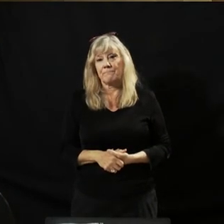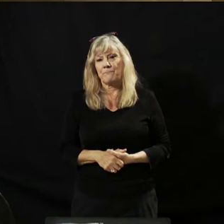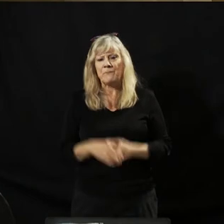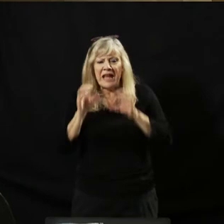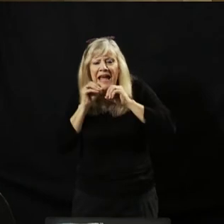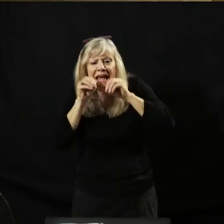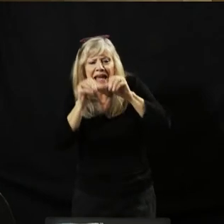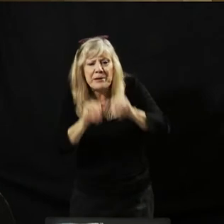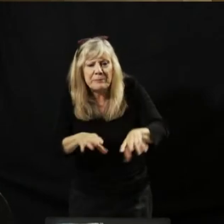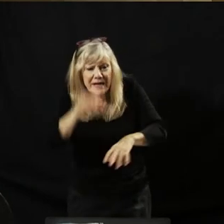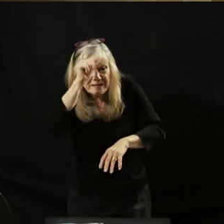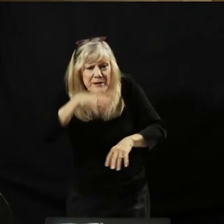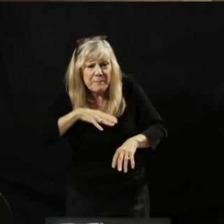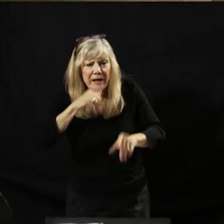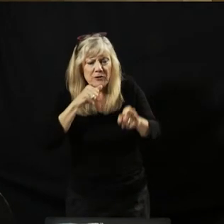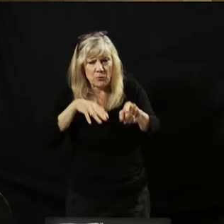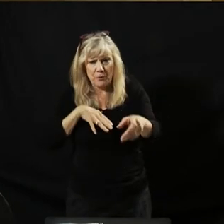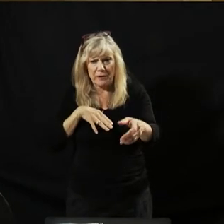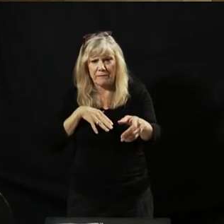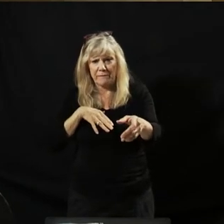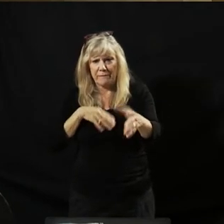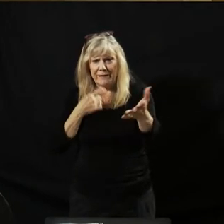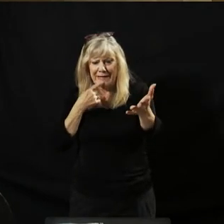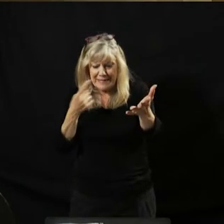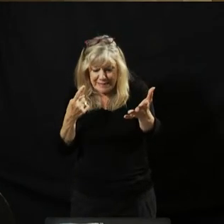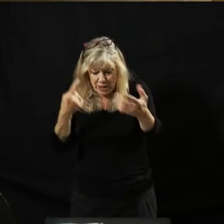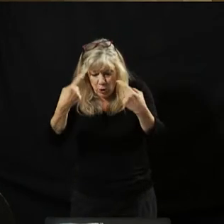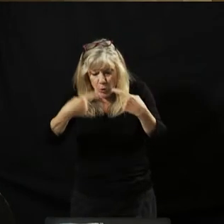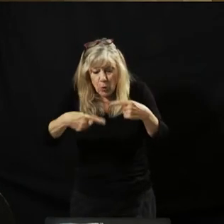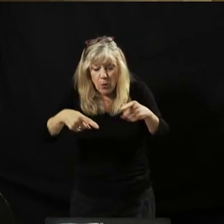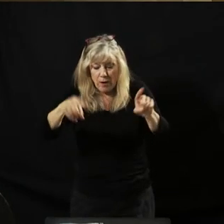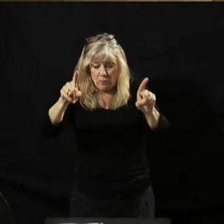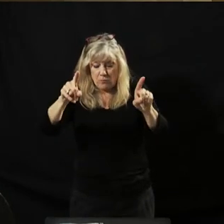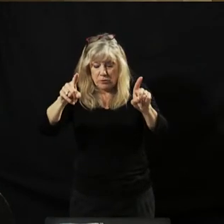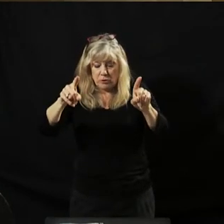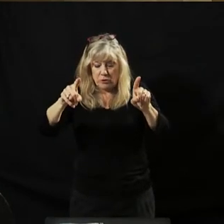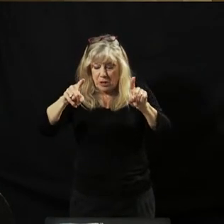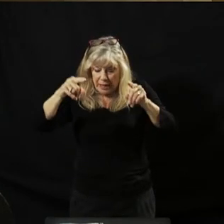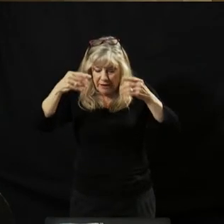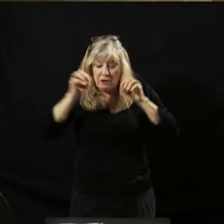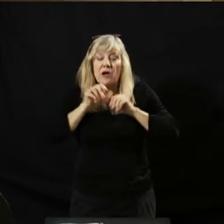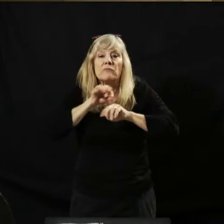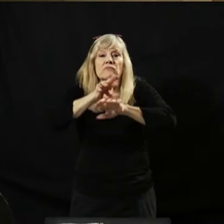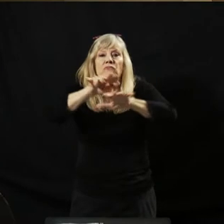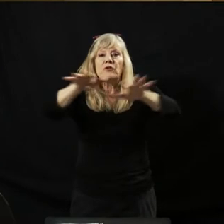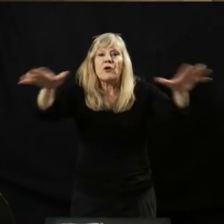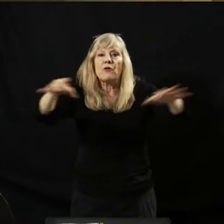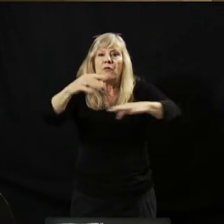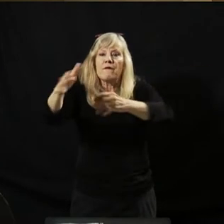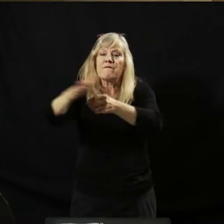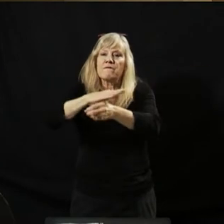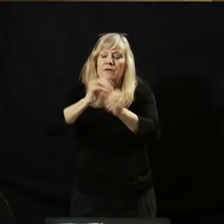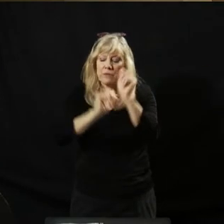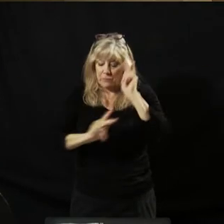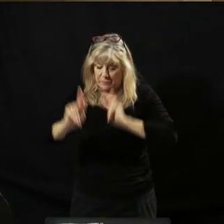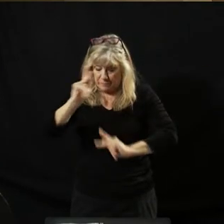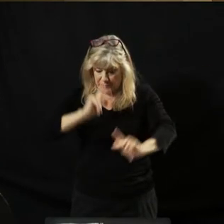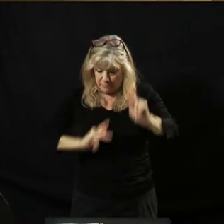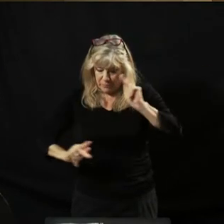God blessed them, saying, "Be fertile and multiply, fill the earth and subdue it.